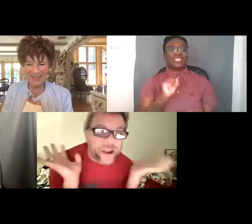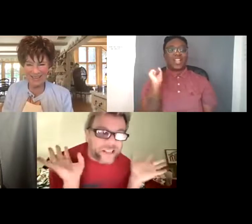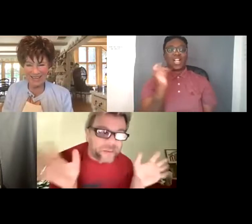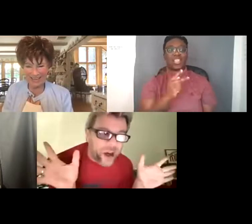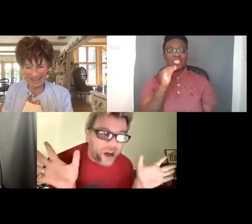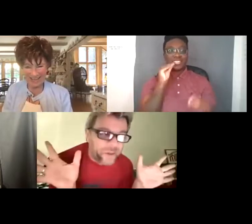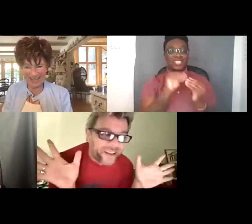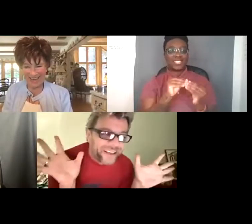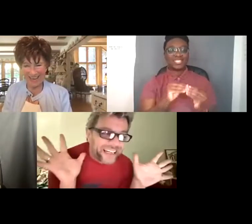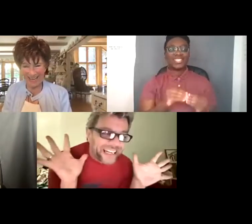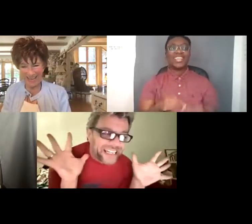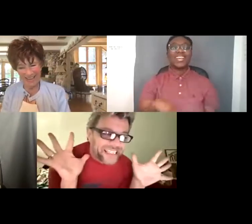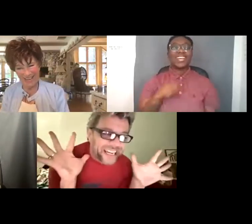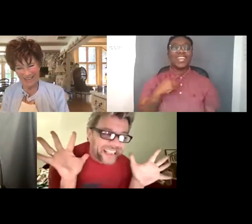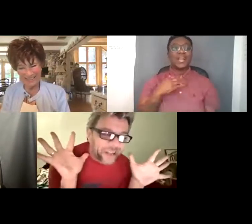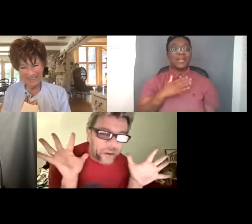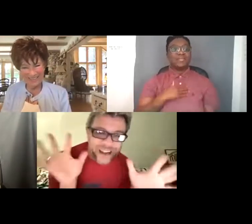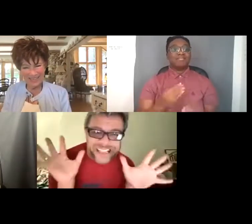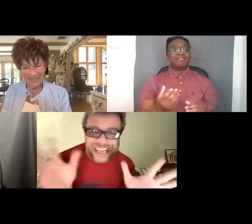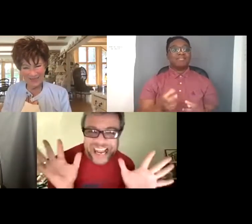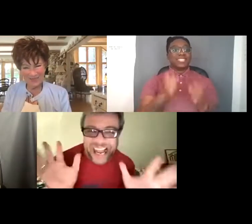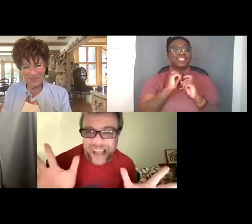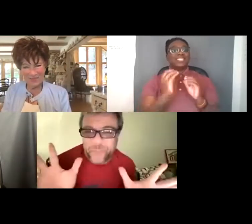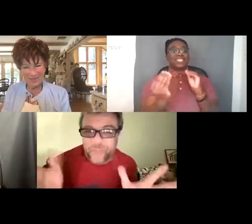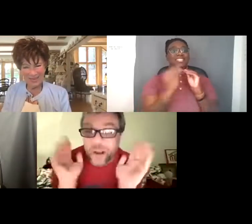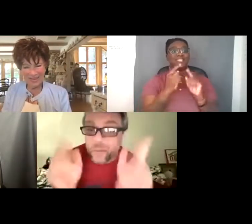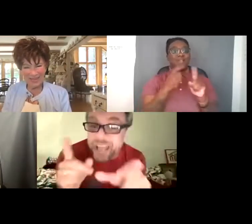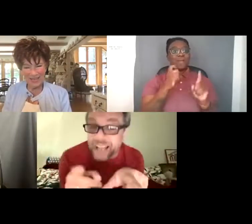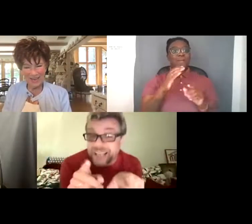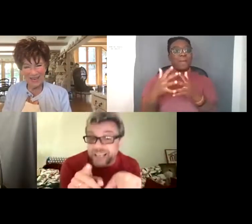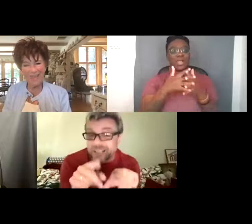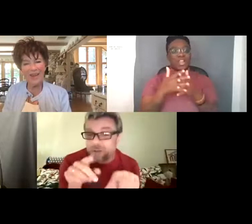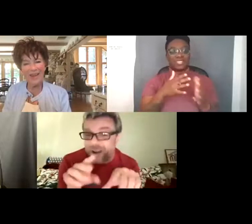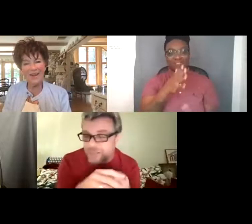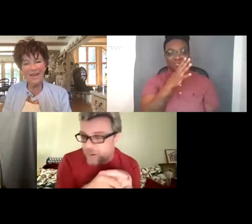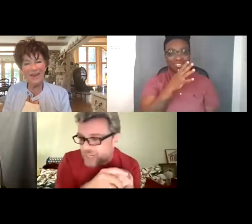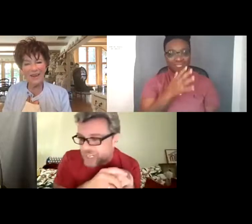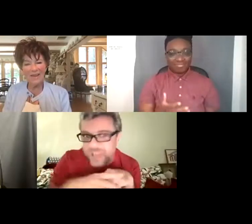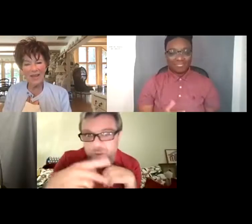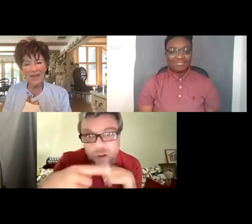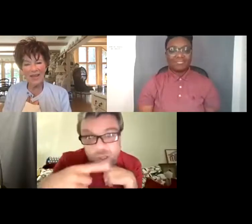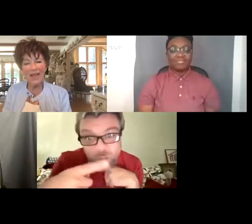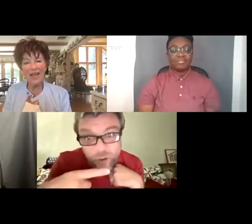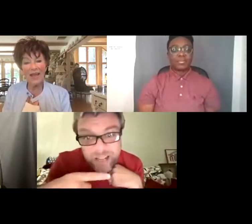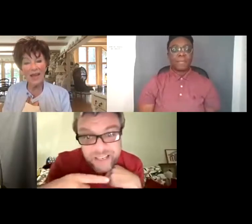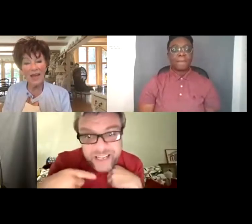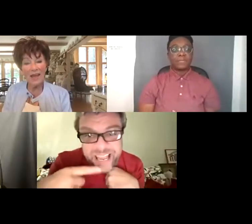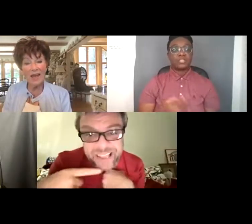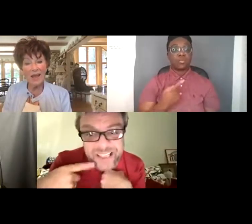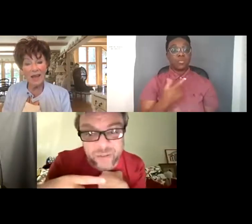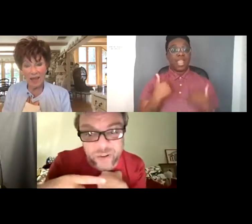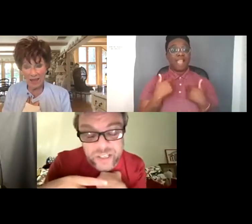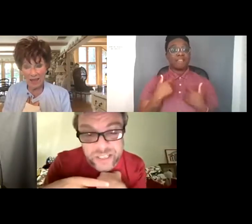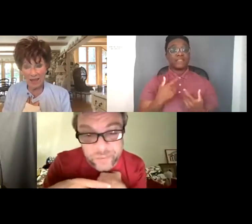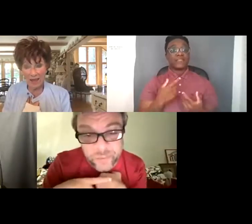by America's mom is the greatest thing to have happen. I got to tell you something before I ask my question. We have a mutual friend in